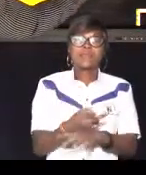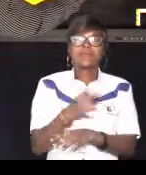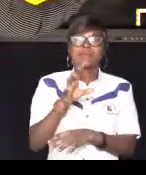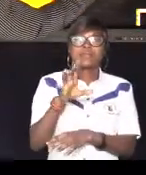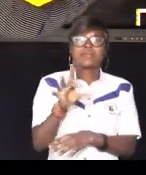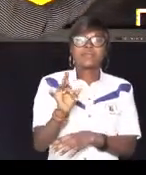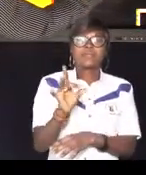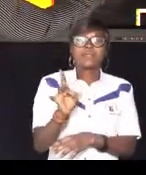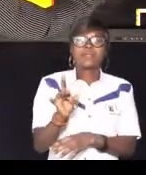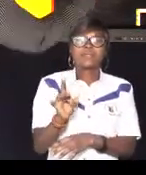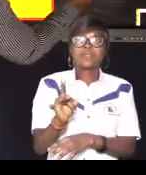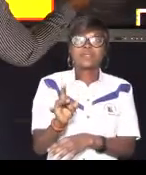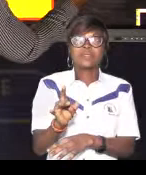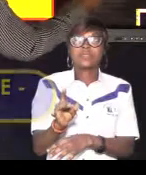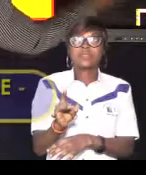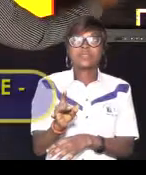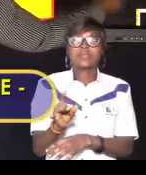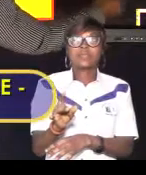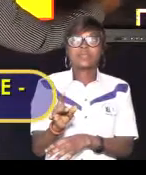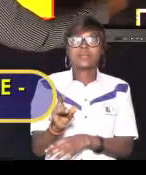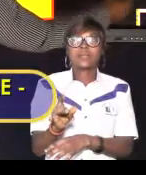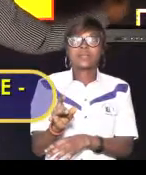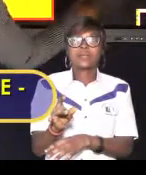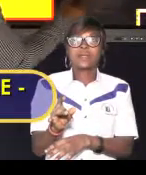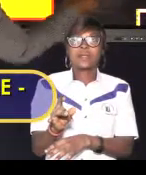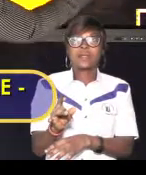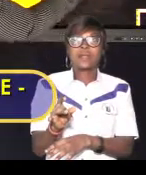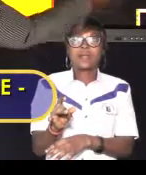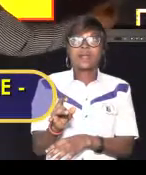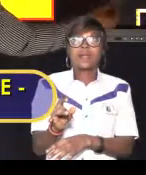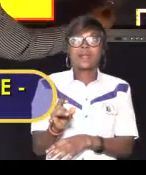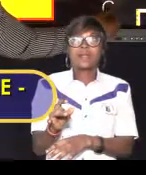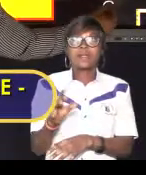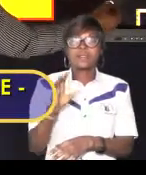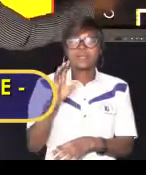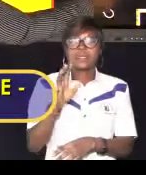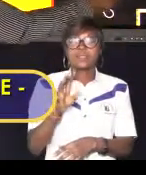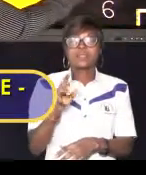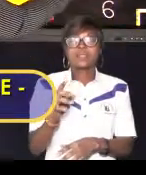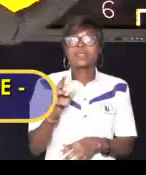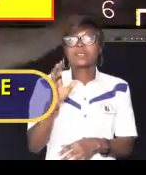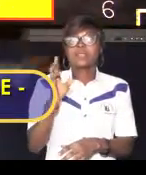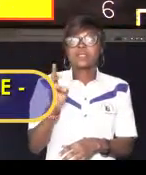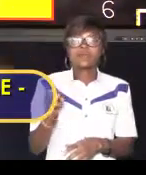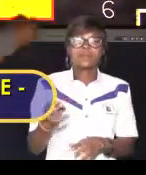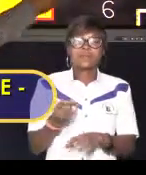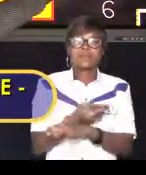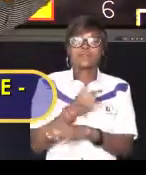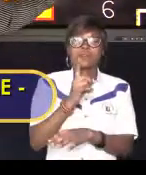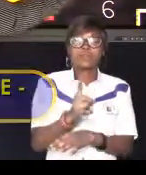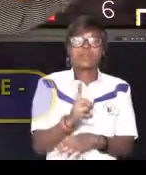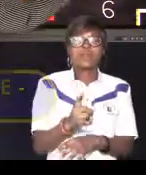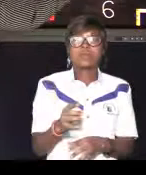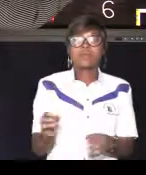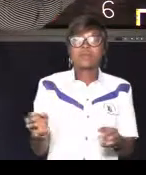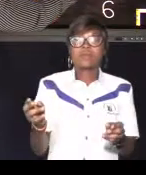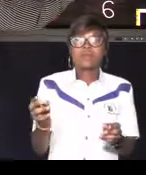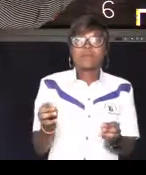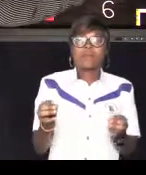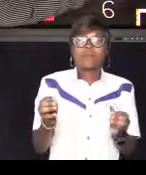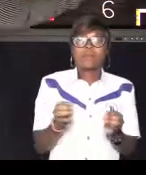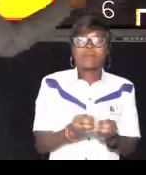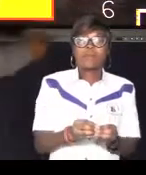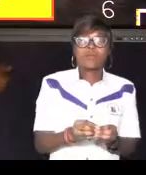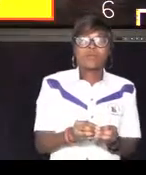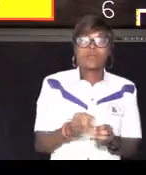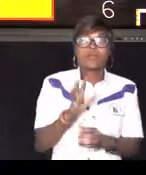breadth. 18 times 7. 7 times 8 is 56. 7 times 1 is 7. Plus the 5